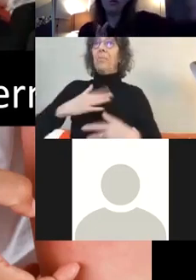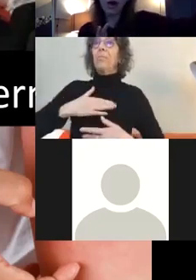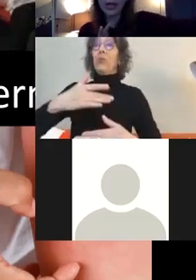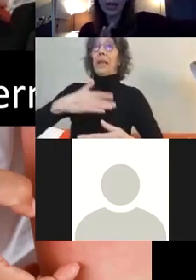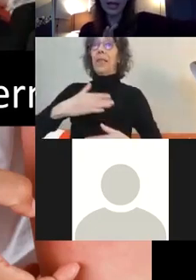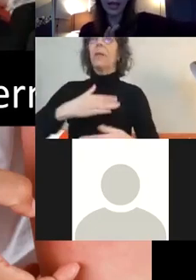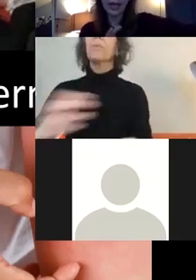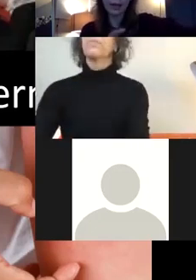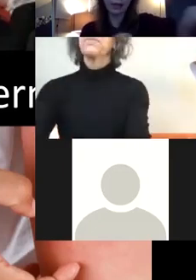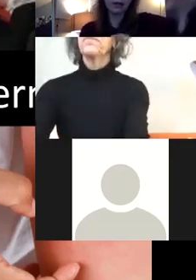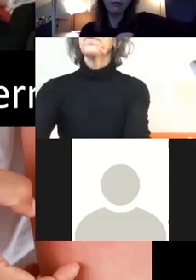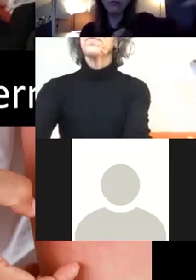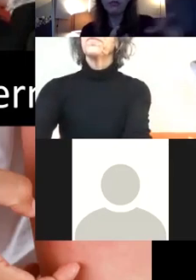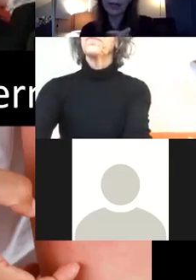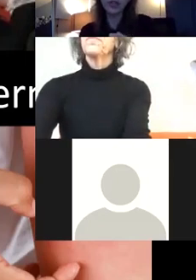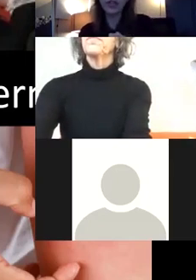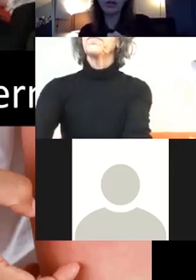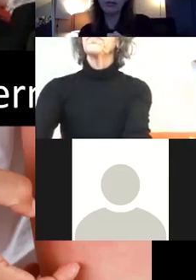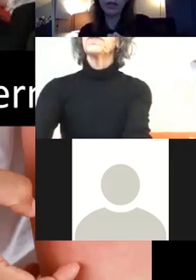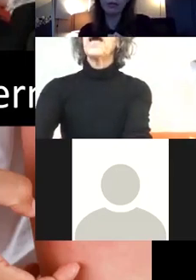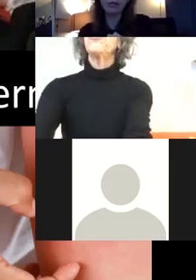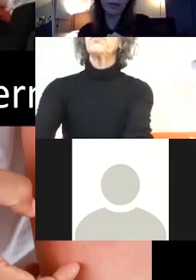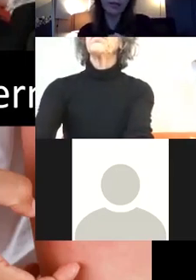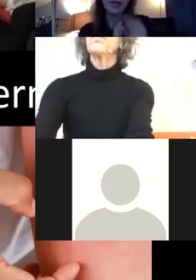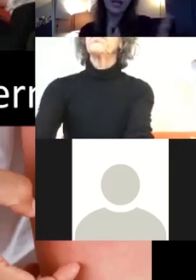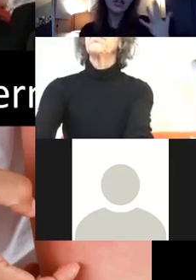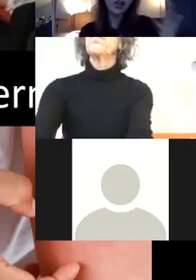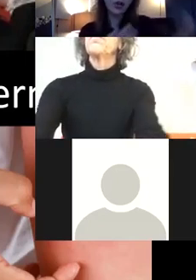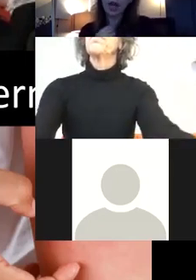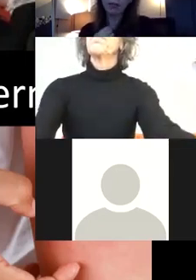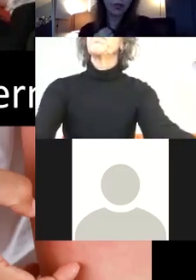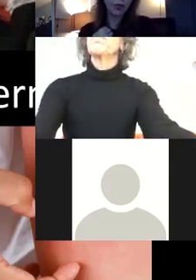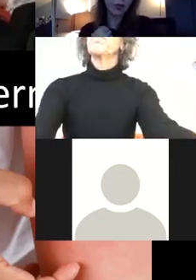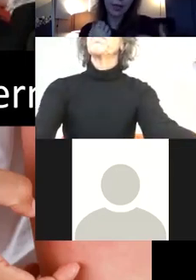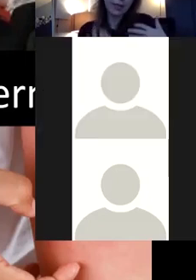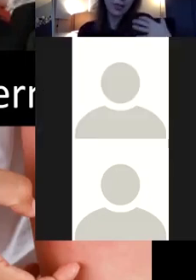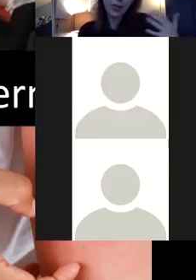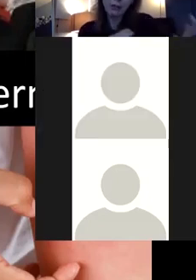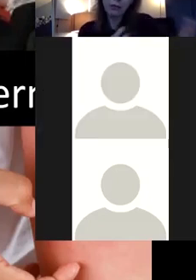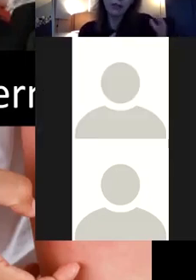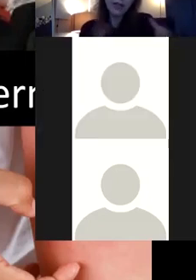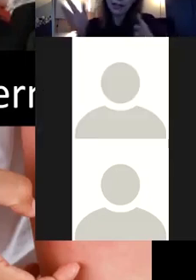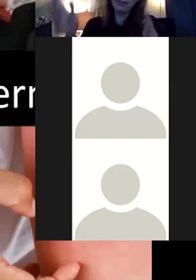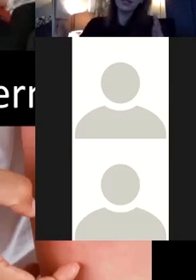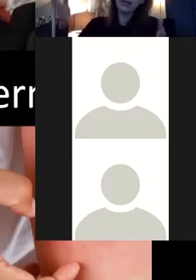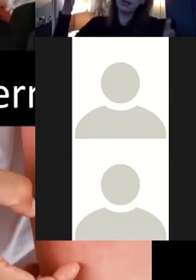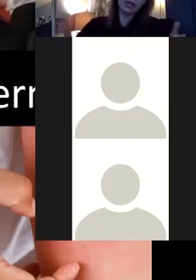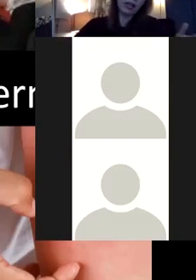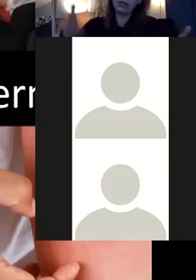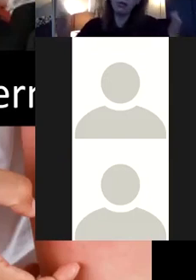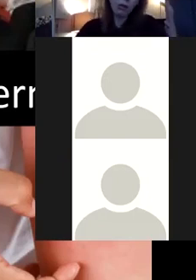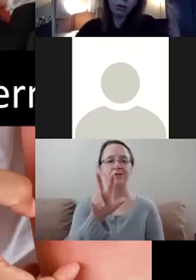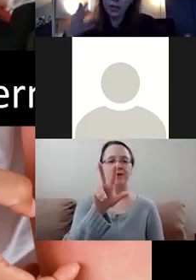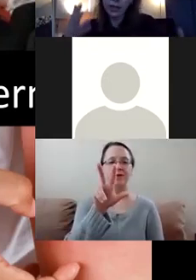For walking and movements, general body movements, it goes up to like 30-40 feet, depending on like